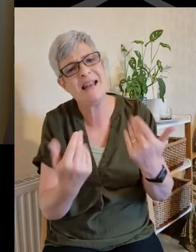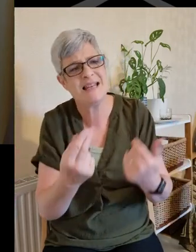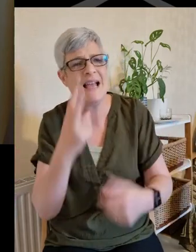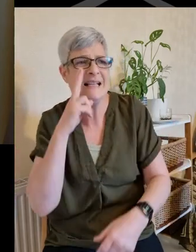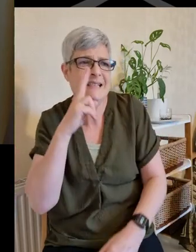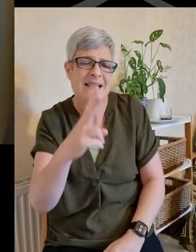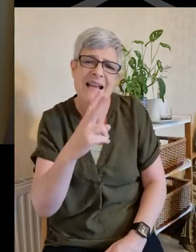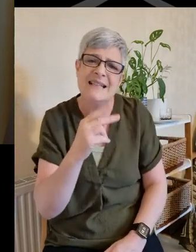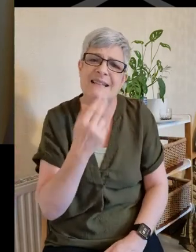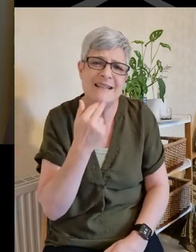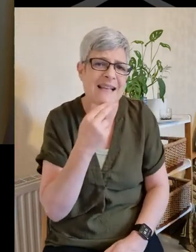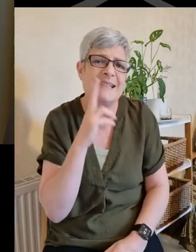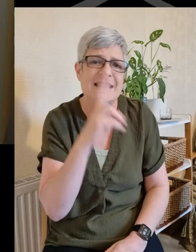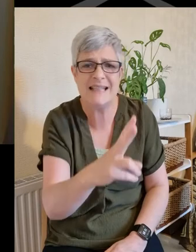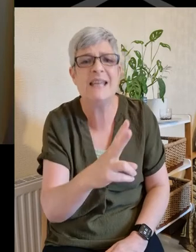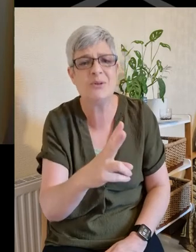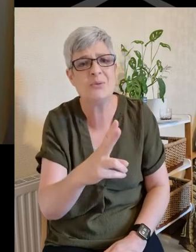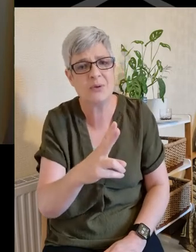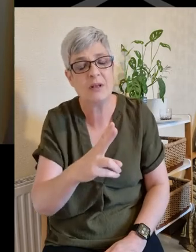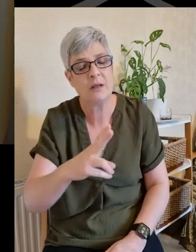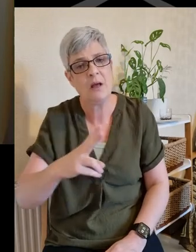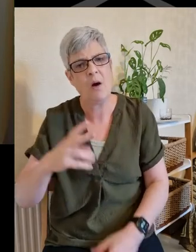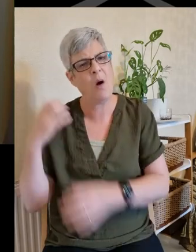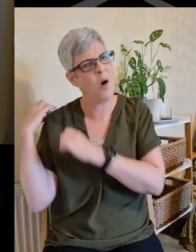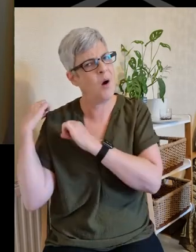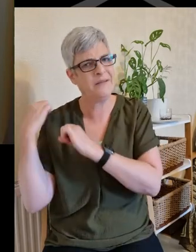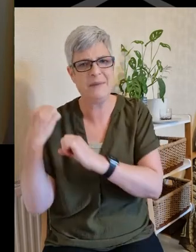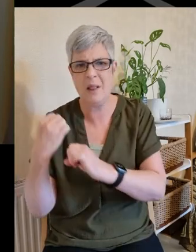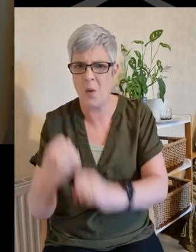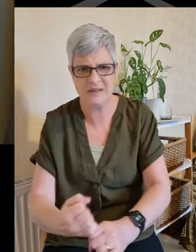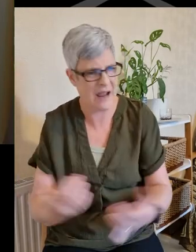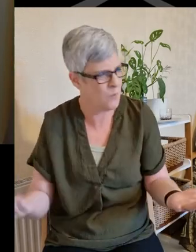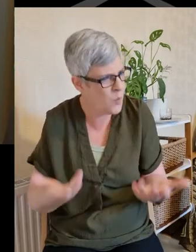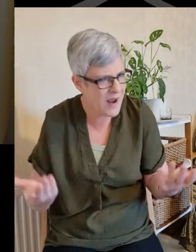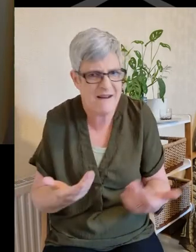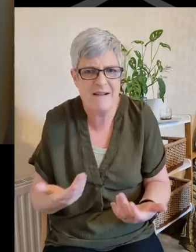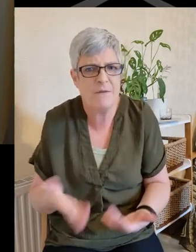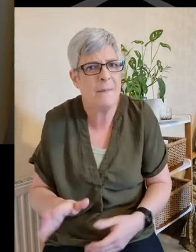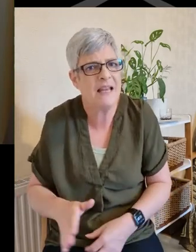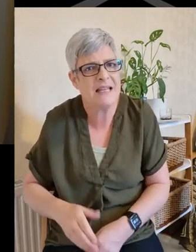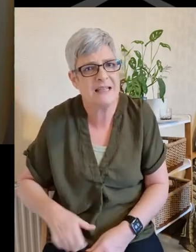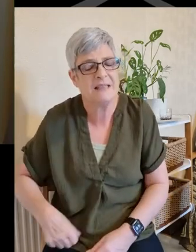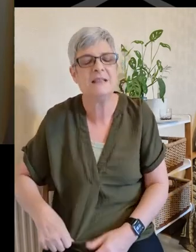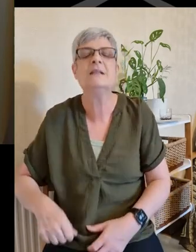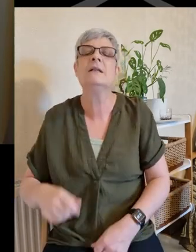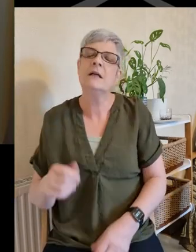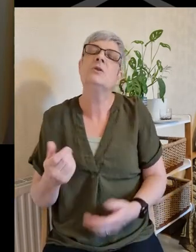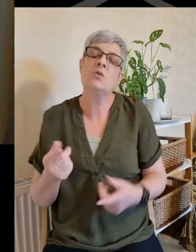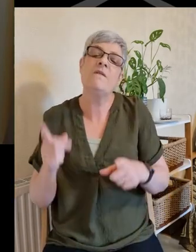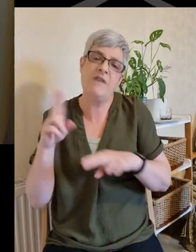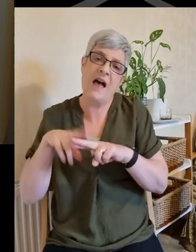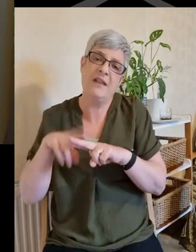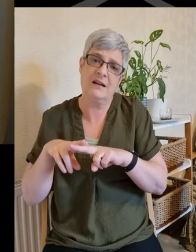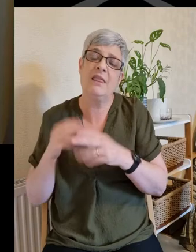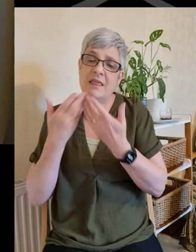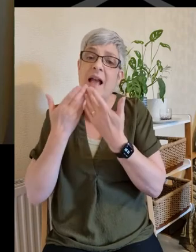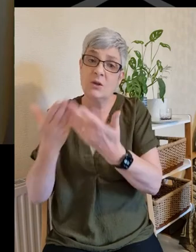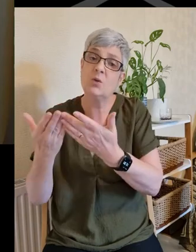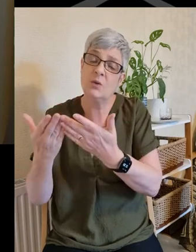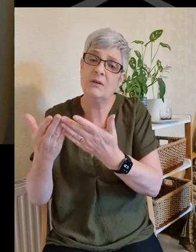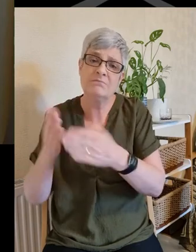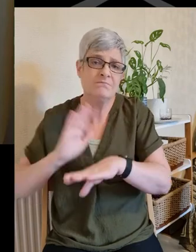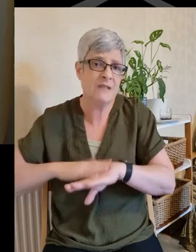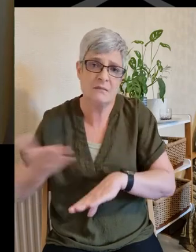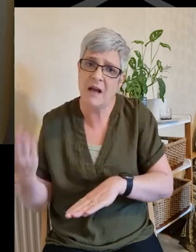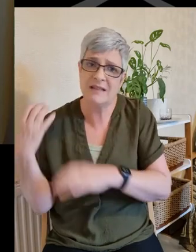you. And maybe it's been a while, where have you been?" So Father, thank you that no matter